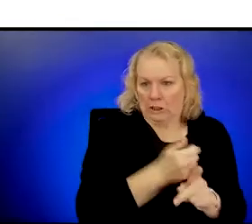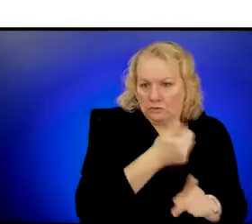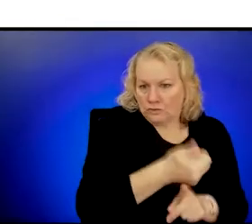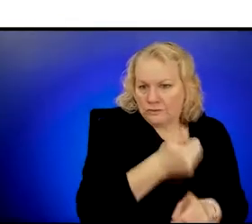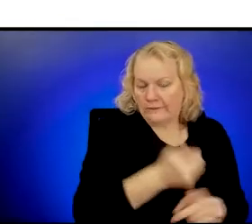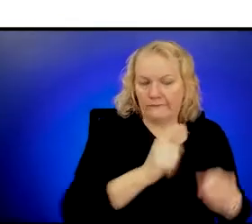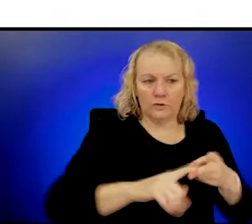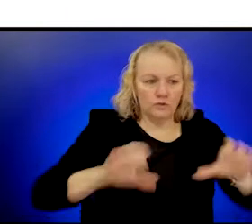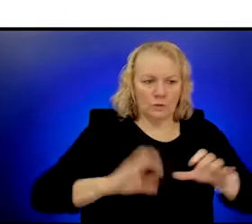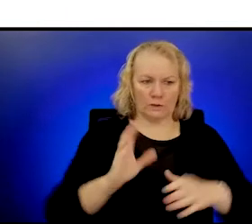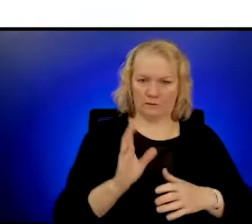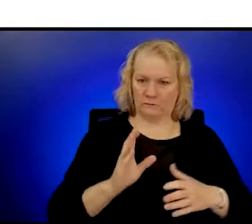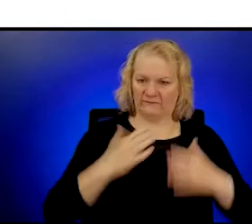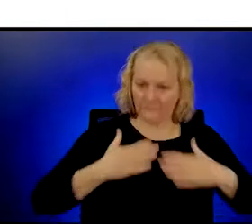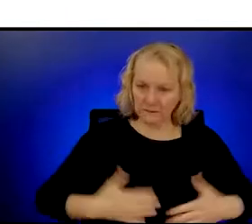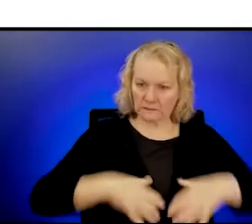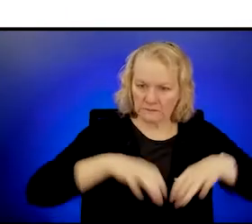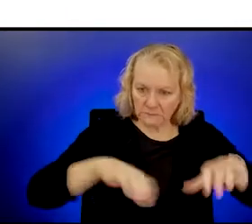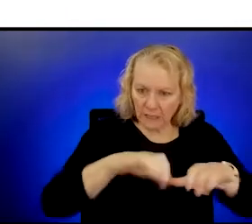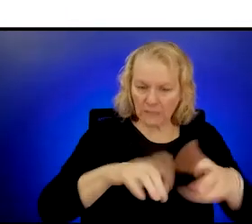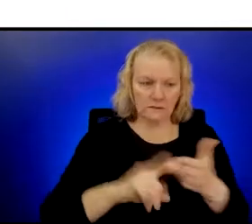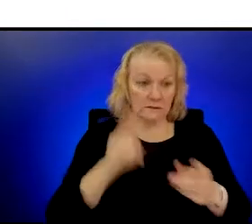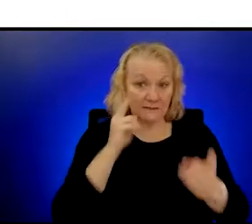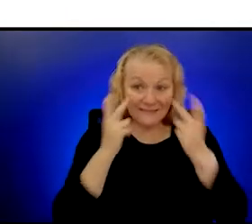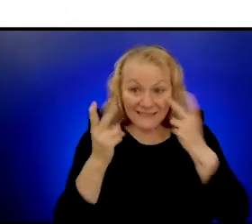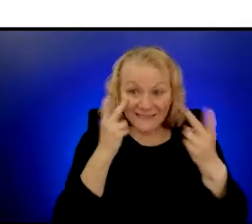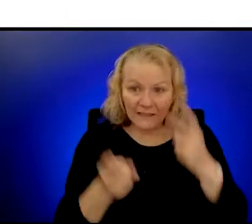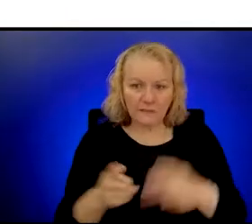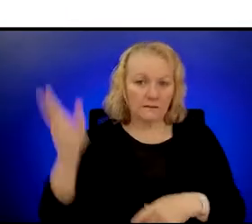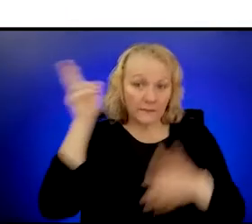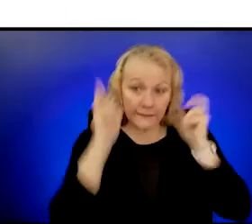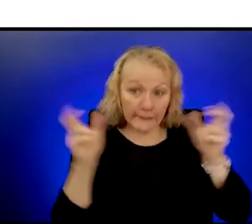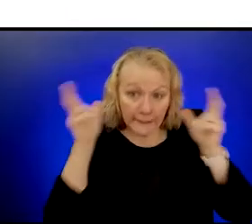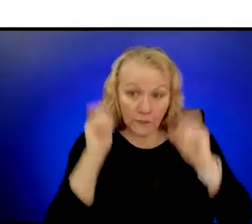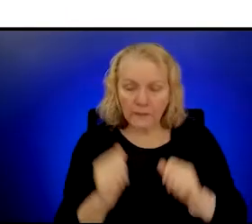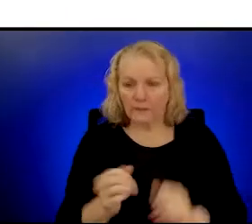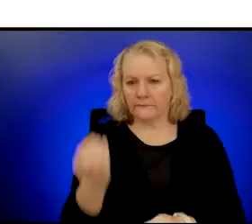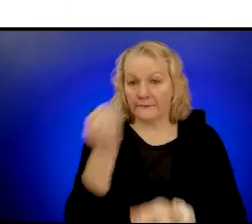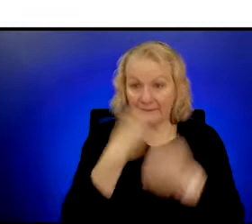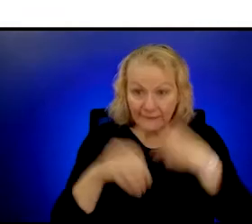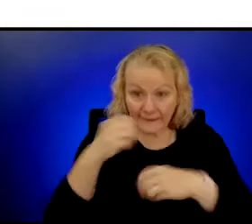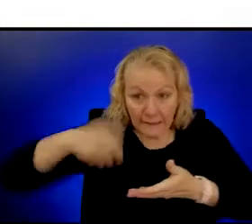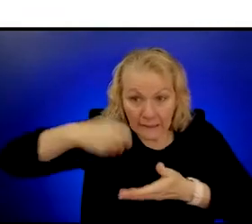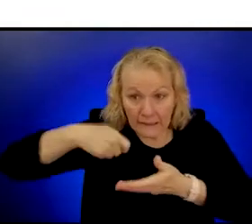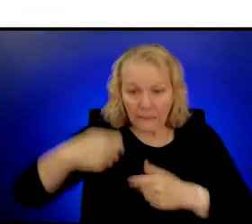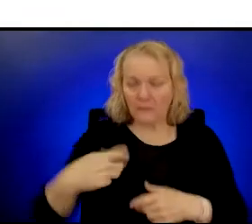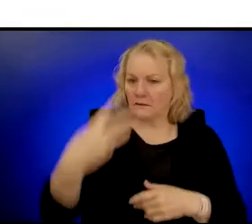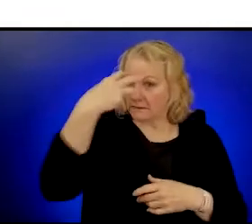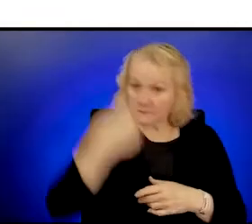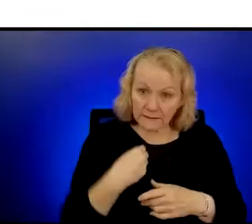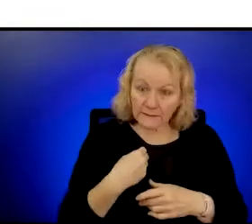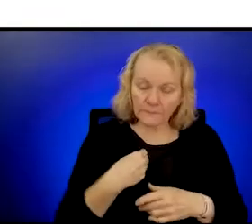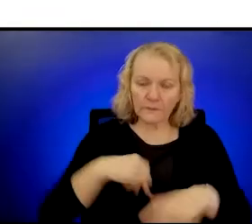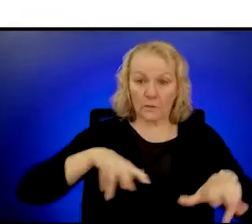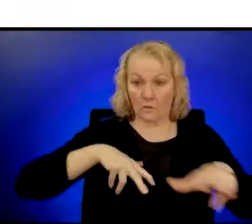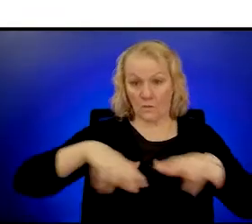performing manual tasks, seeing, hearing, eating, sleeping,